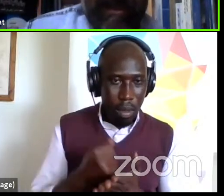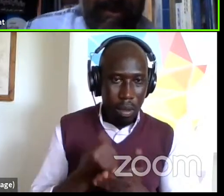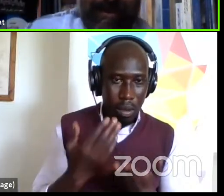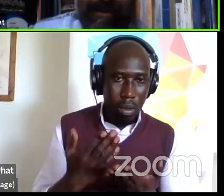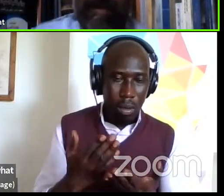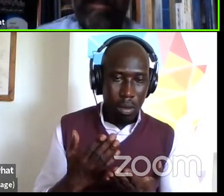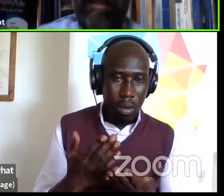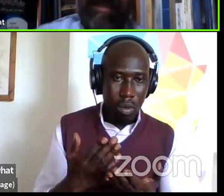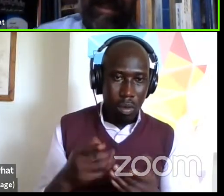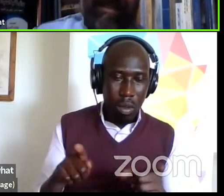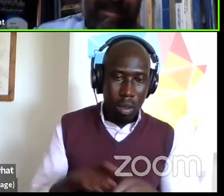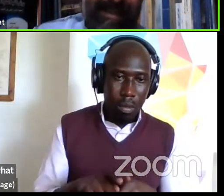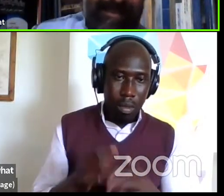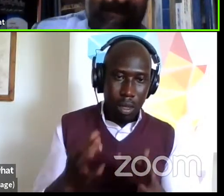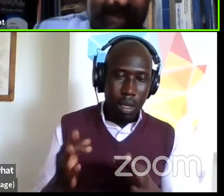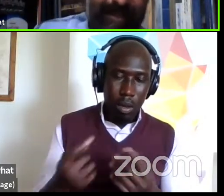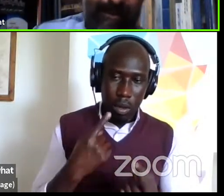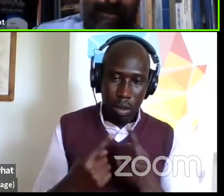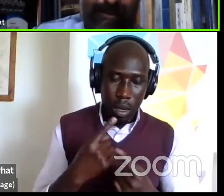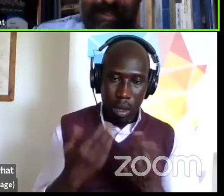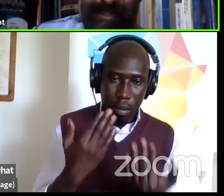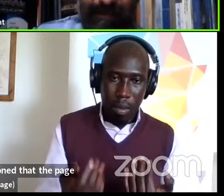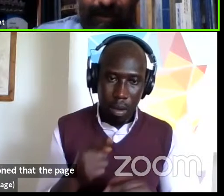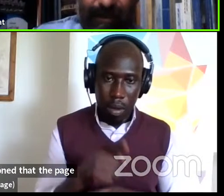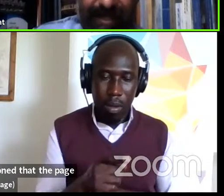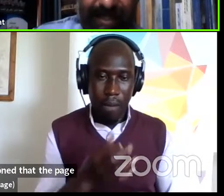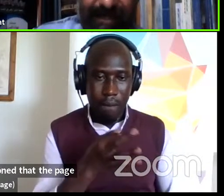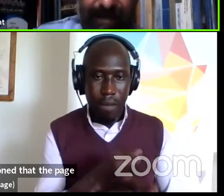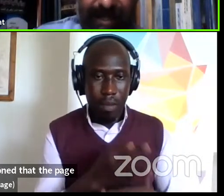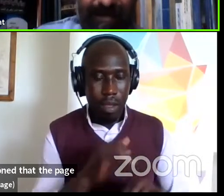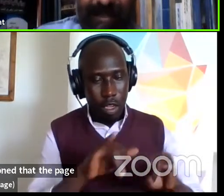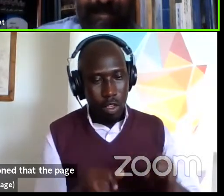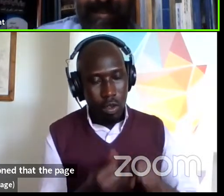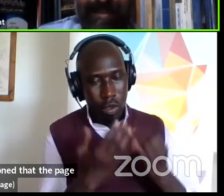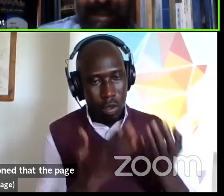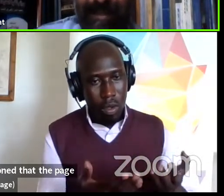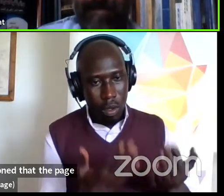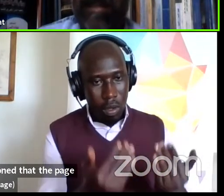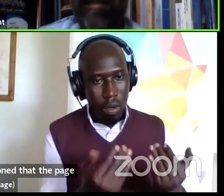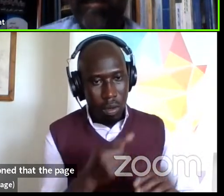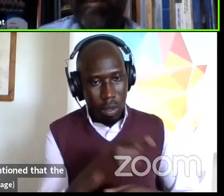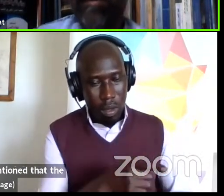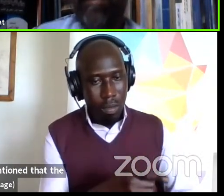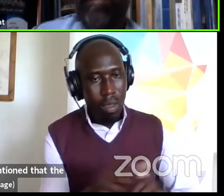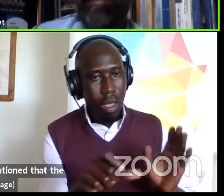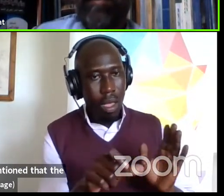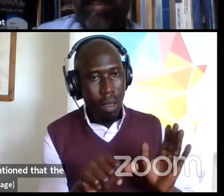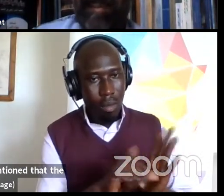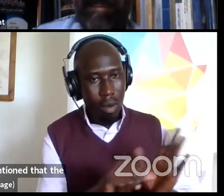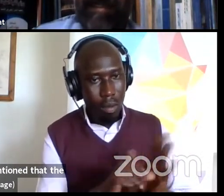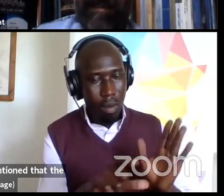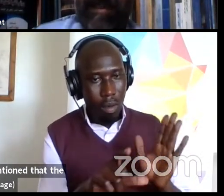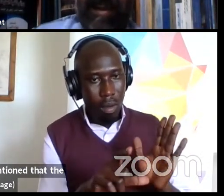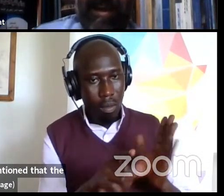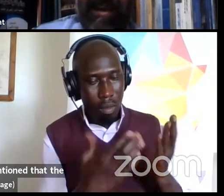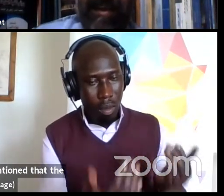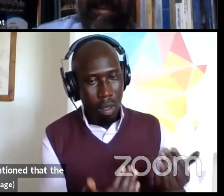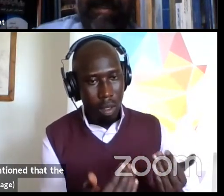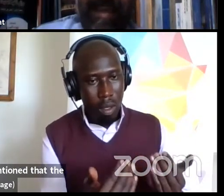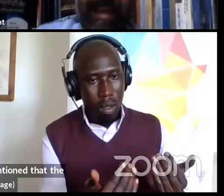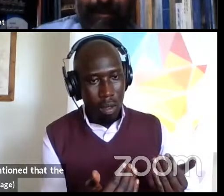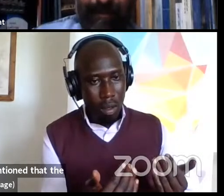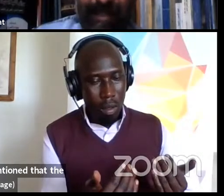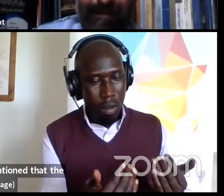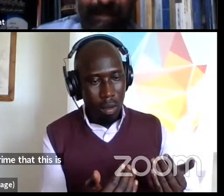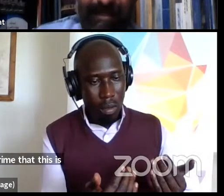upon what you mentioned, that the fake news or disinformation becomes a ready crime that is ready